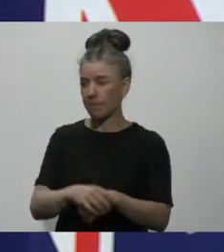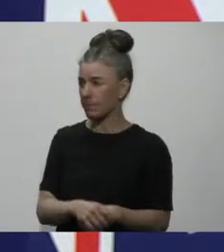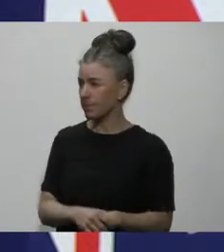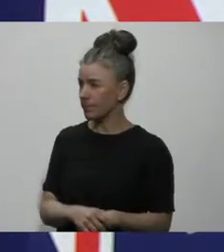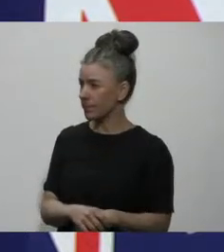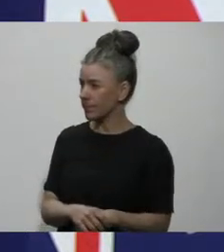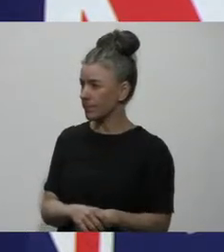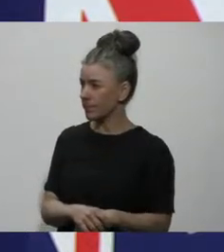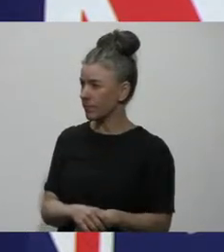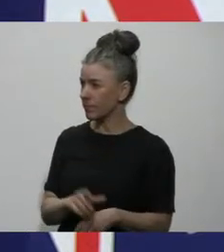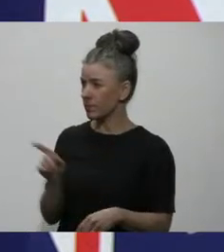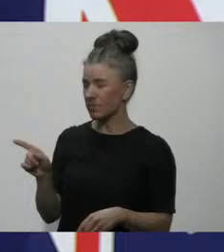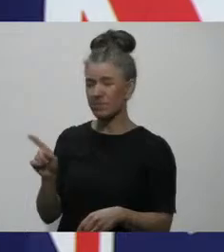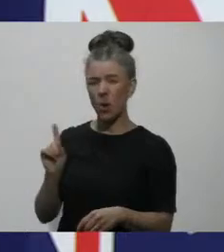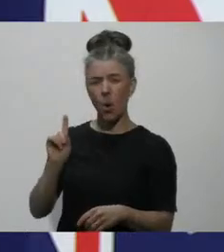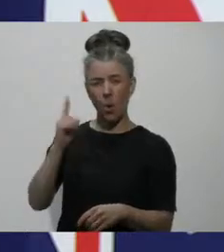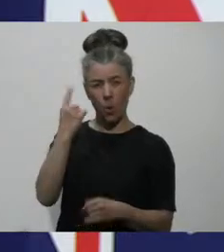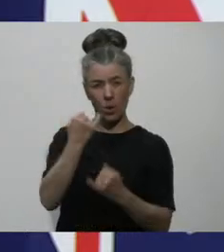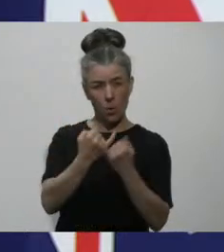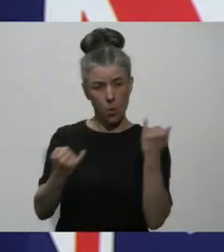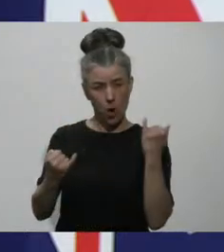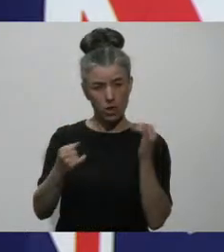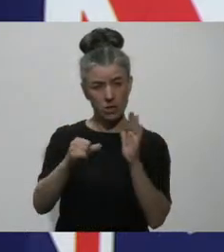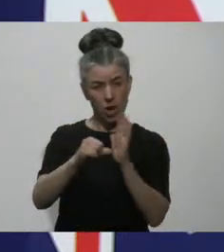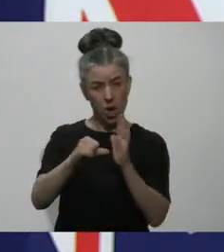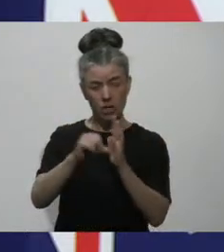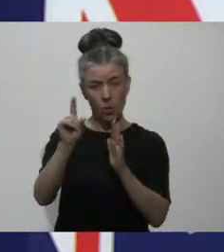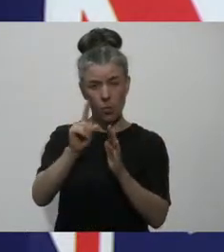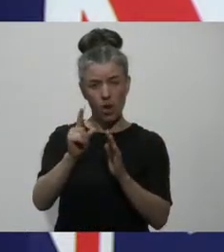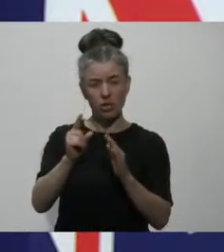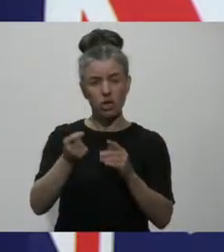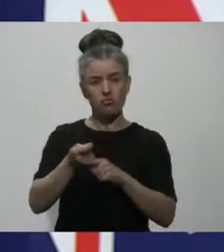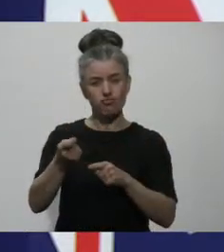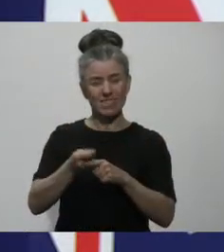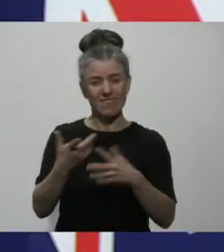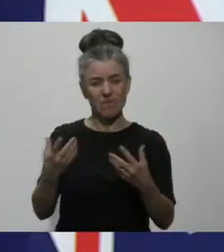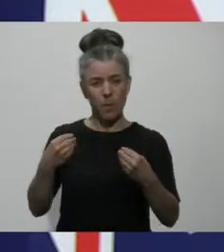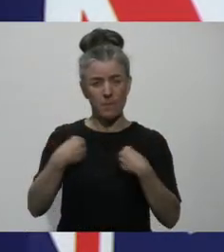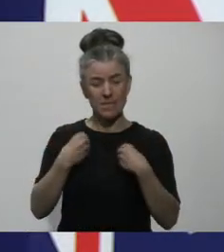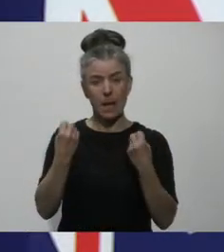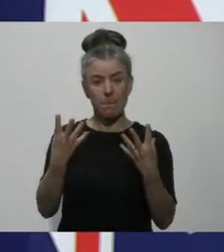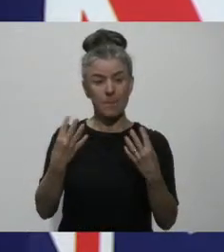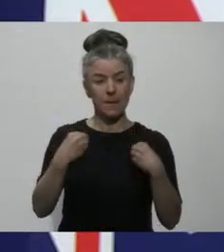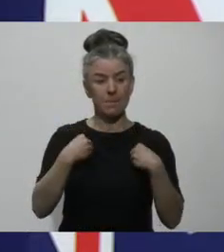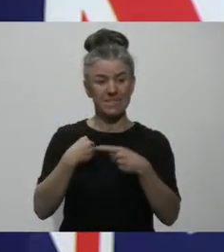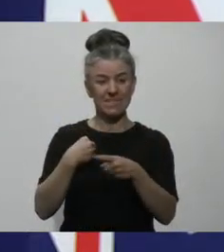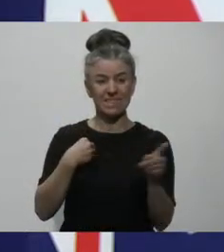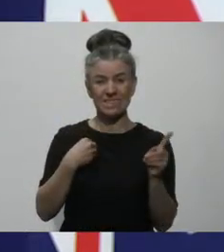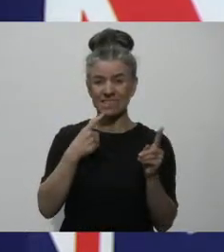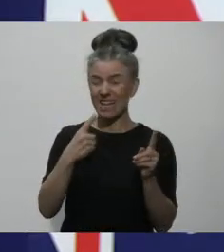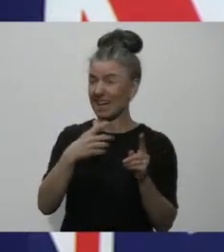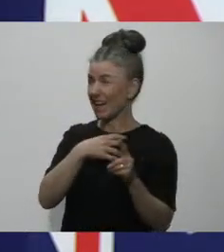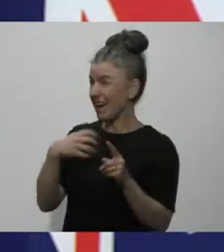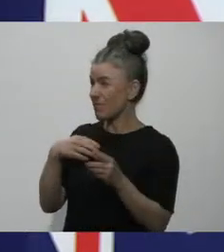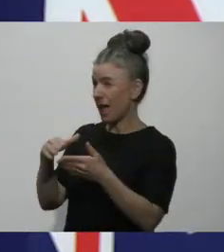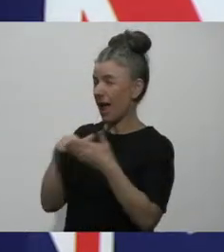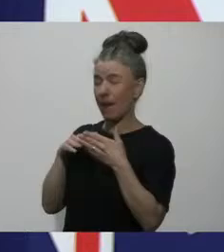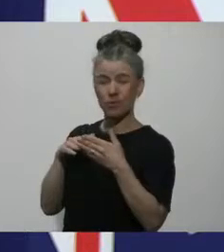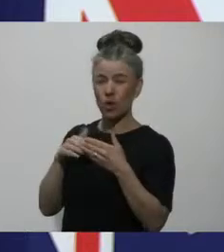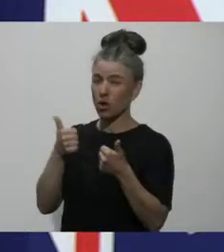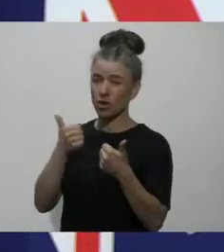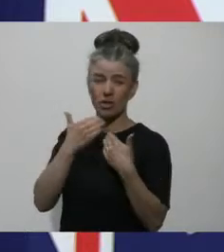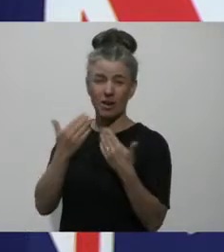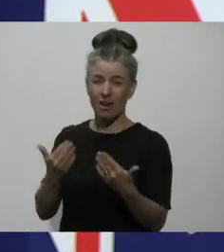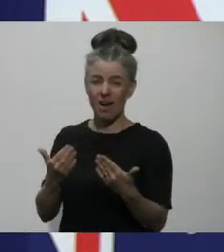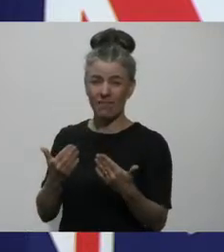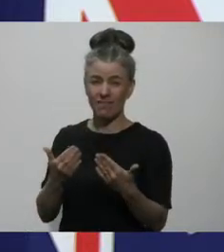is obviously commercial rent, and that is an area where there have been a lot of businesses saying that the government's solution to that isn't actually strong enough, and that it